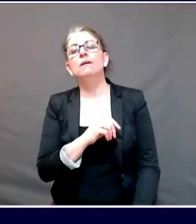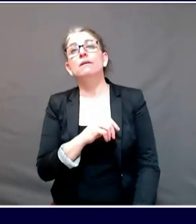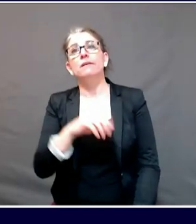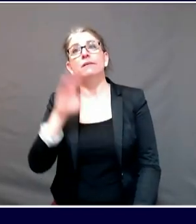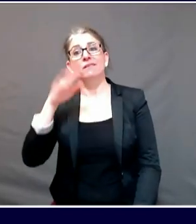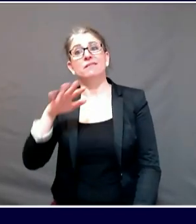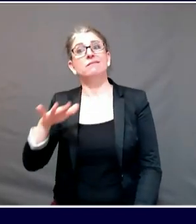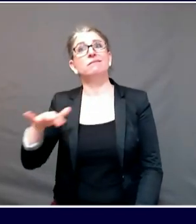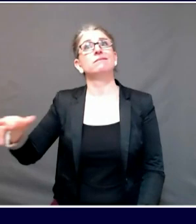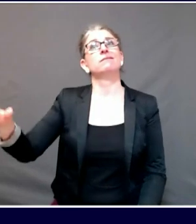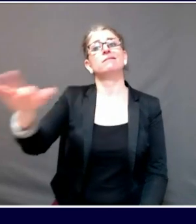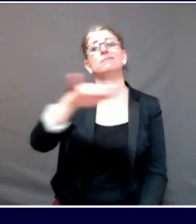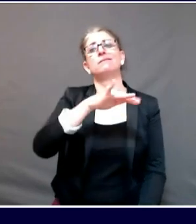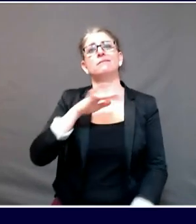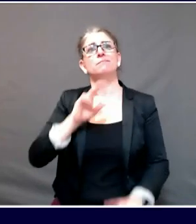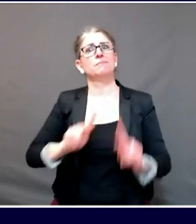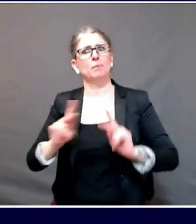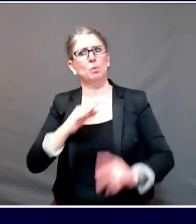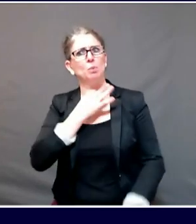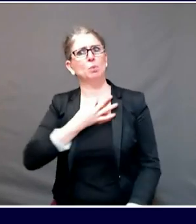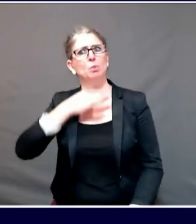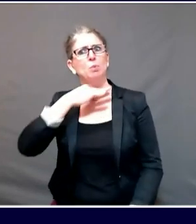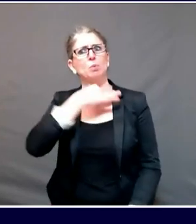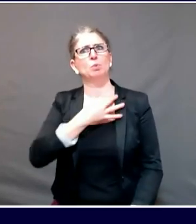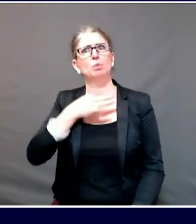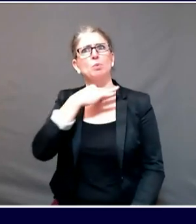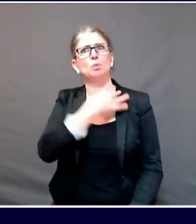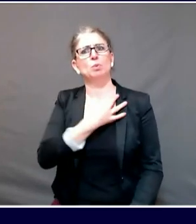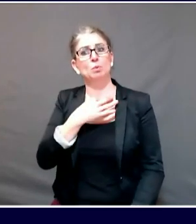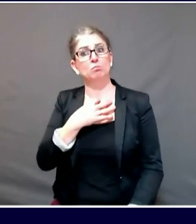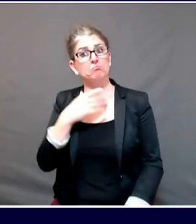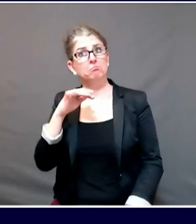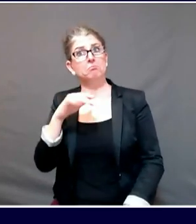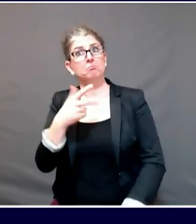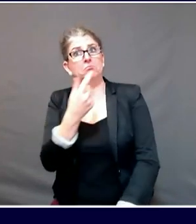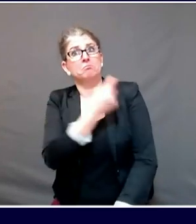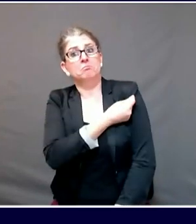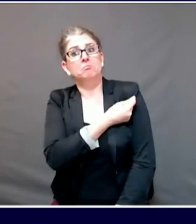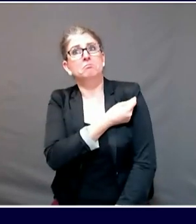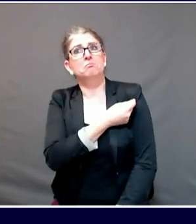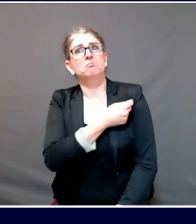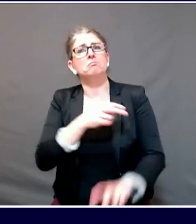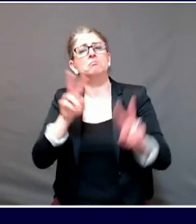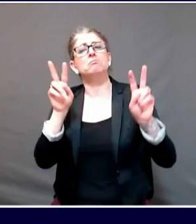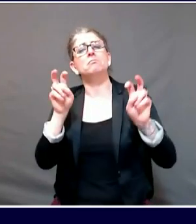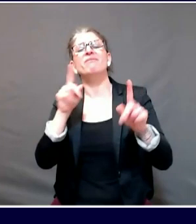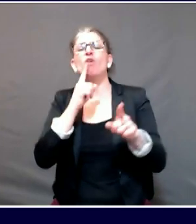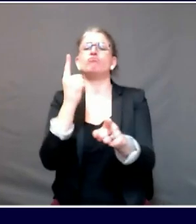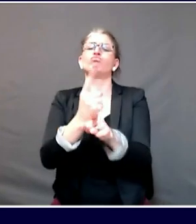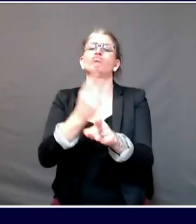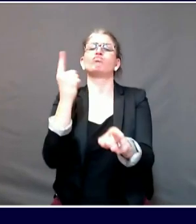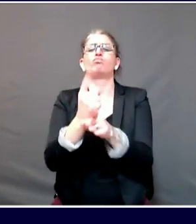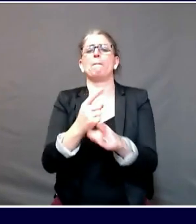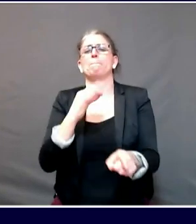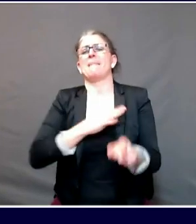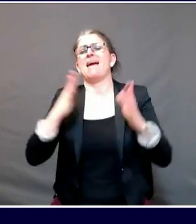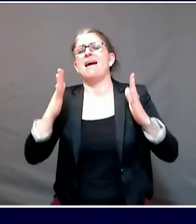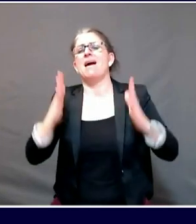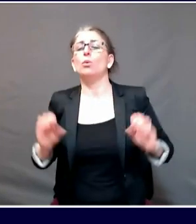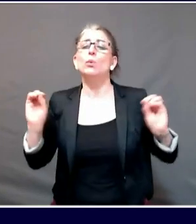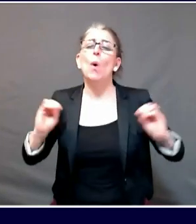is going to be like for average Mainers when we get to that point. Will there be vaccine sites? Will you need a primary care